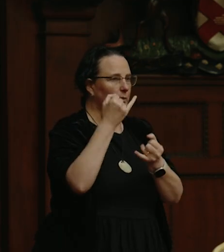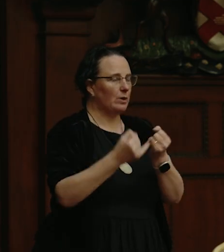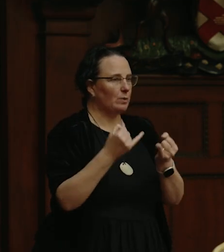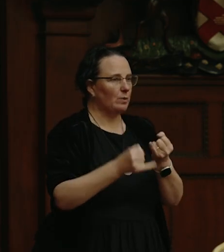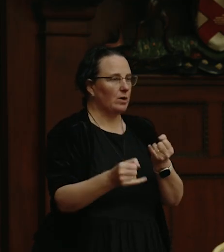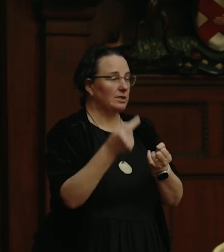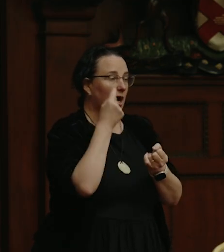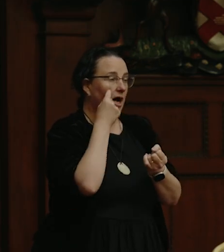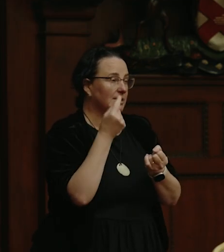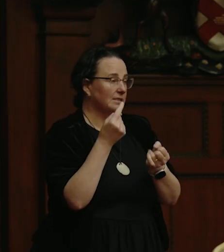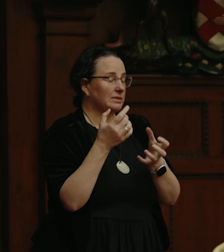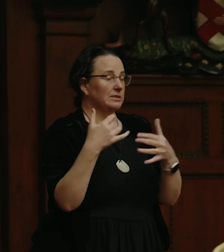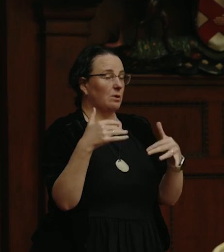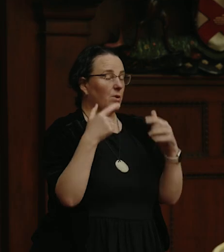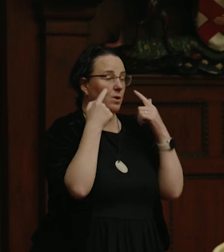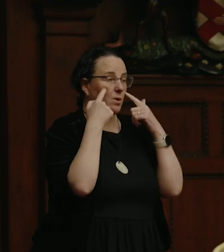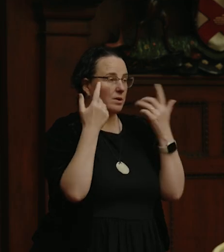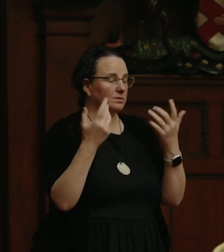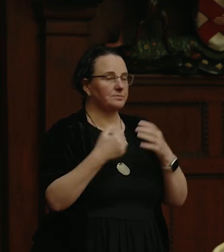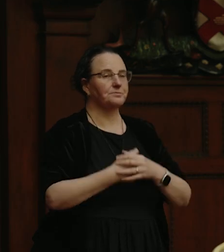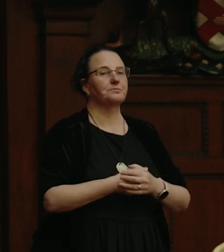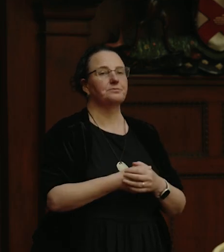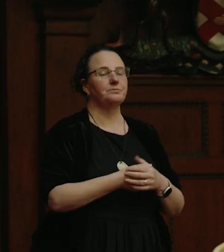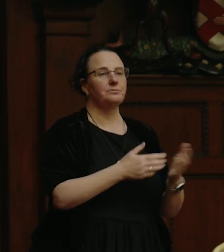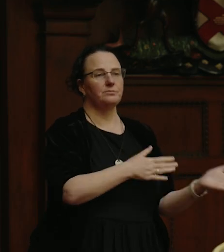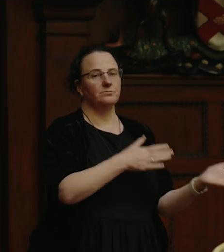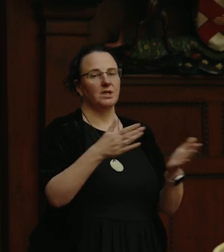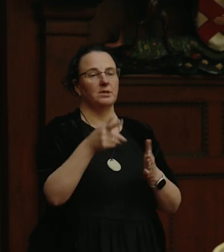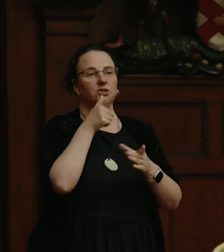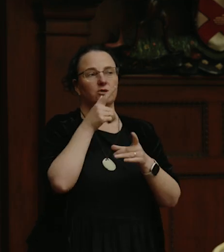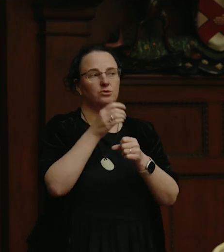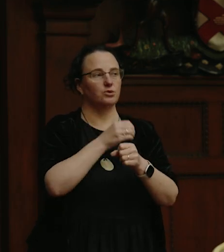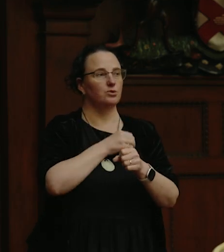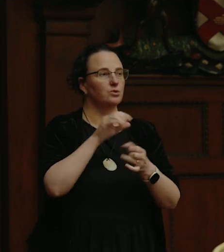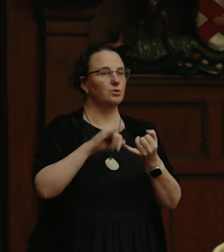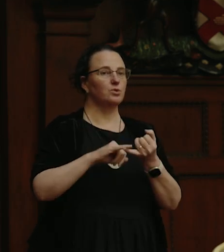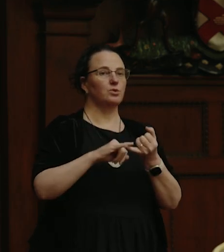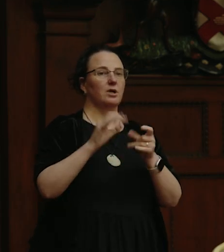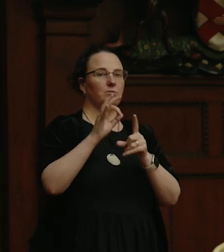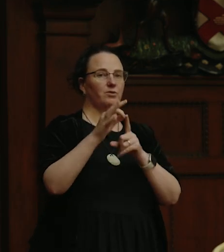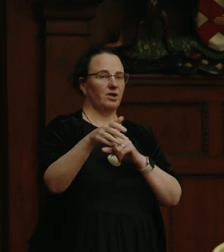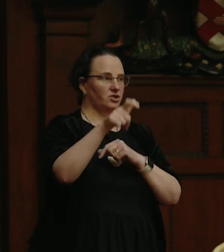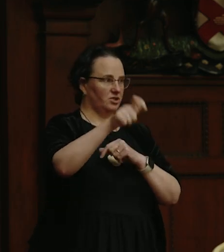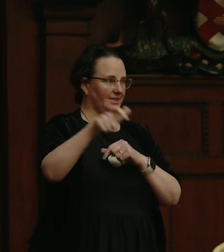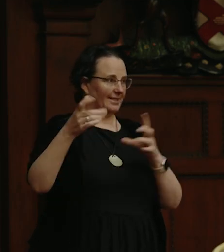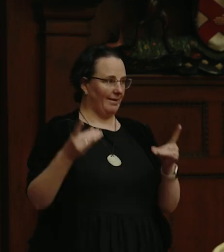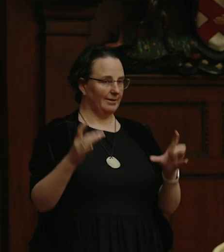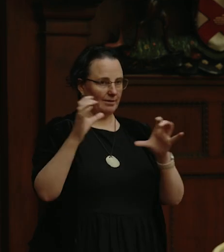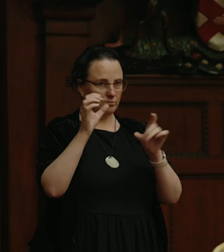In terms of clinicians, and maybe this is to the physicians who aren't ophthalmologists,